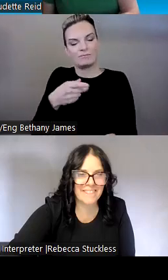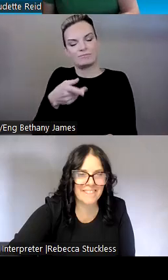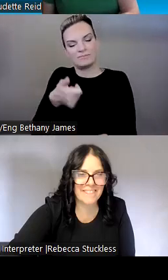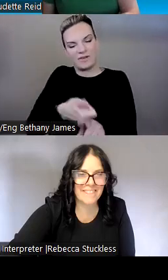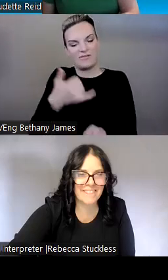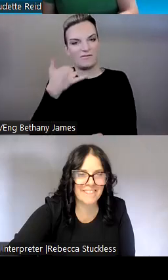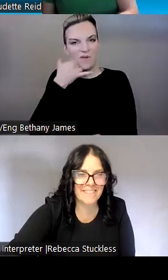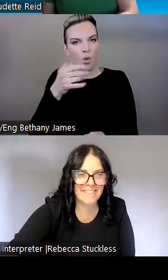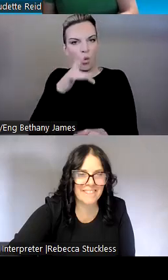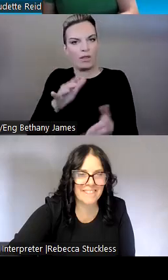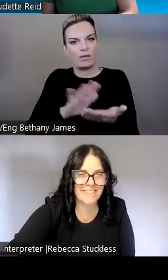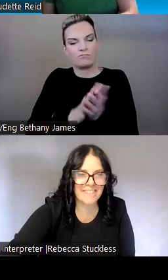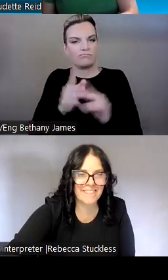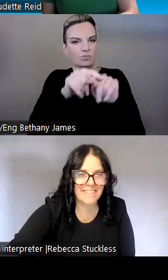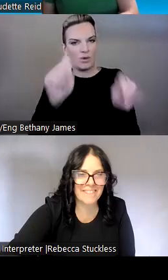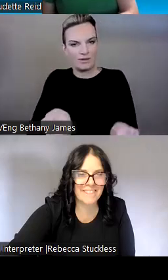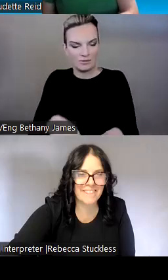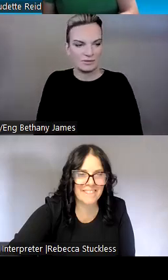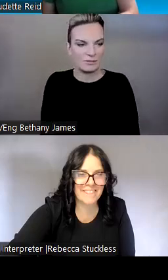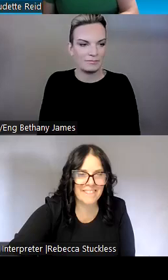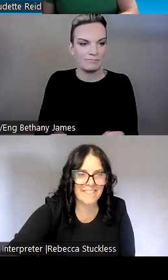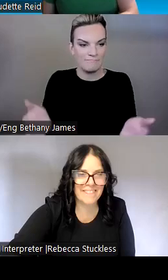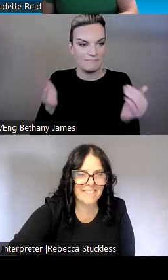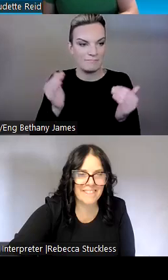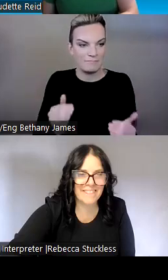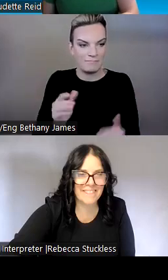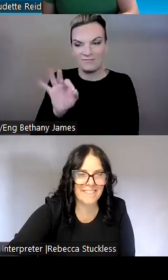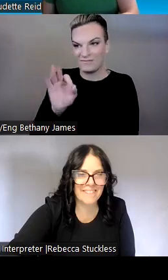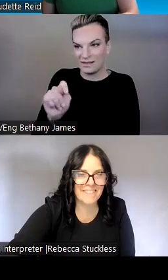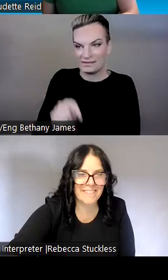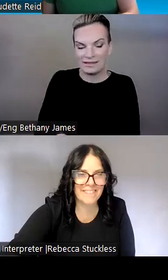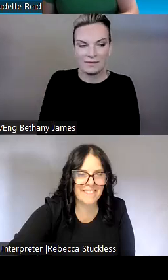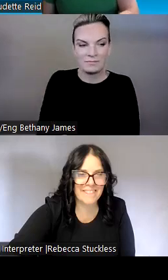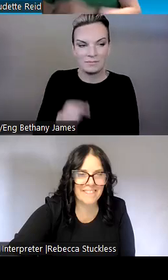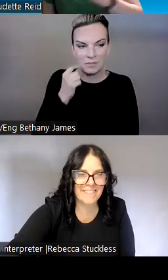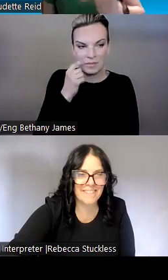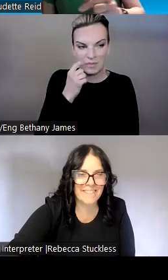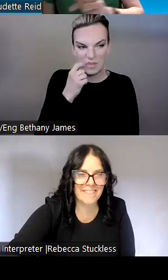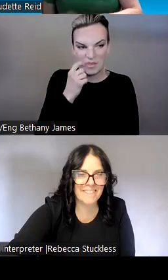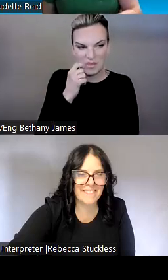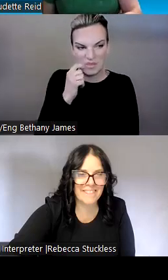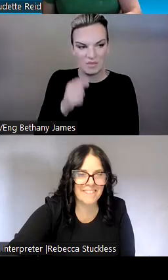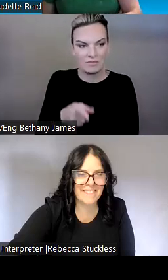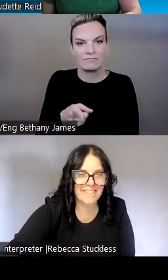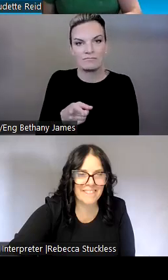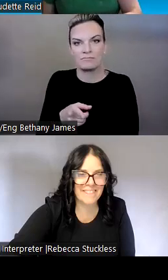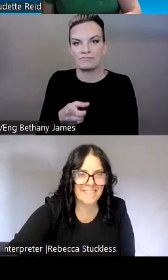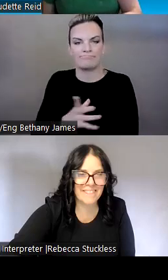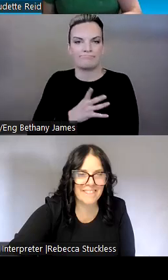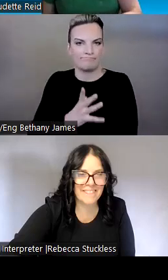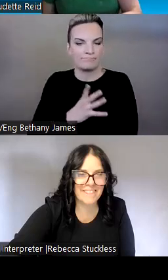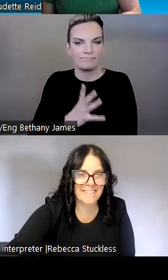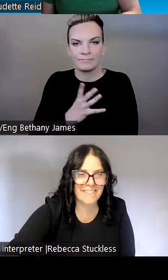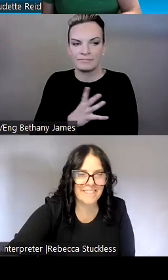Now, FaceTime is a great way to communicate, and it's especially important if